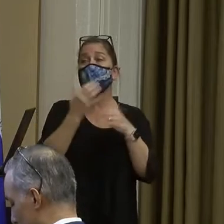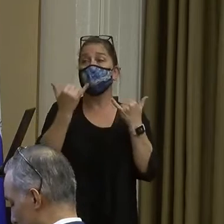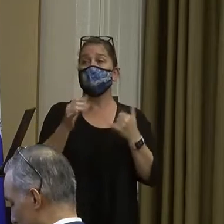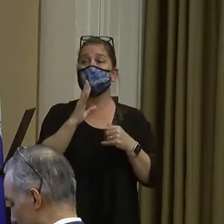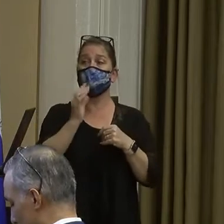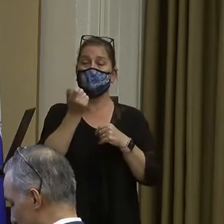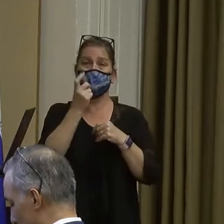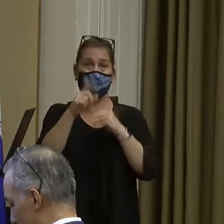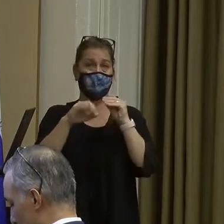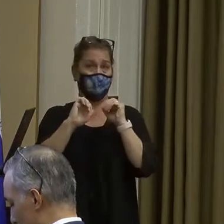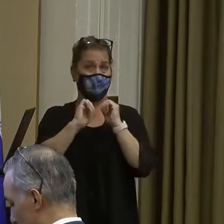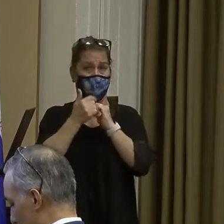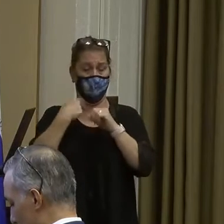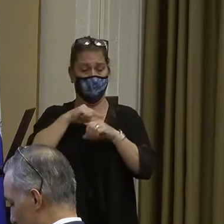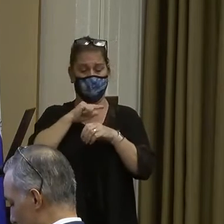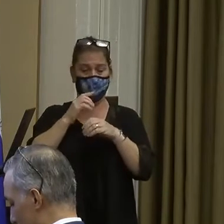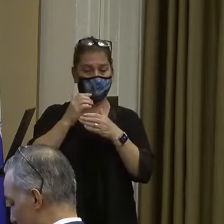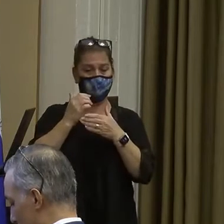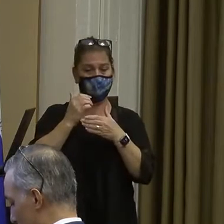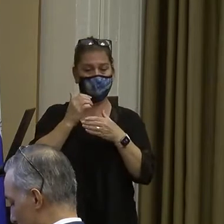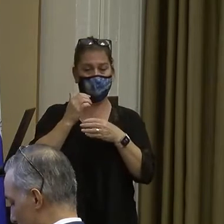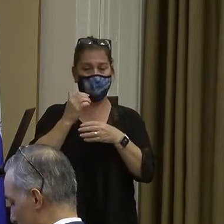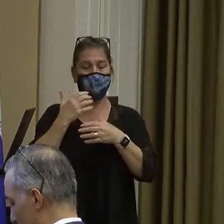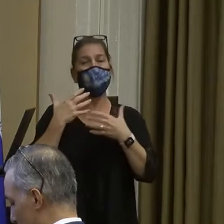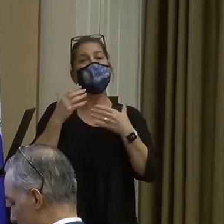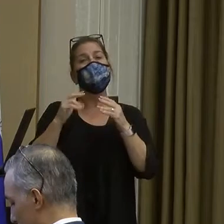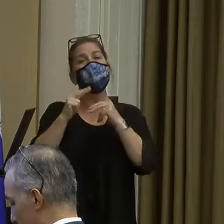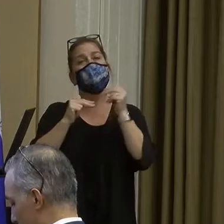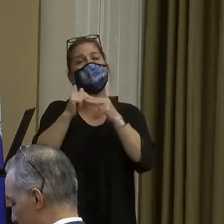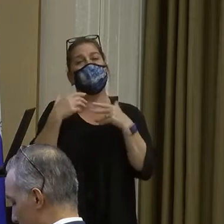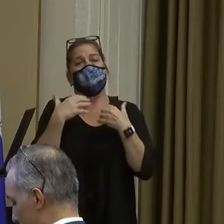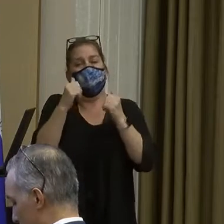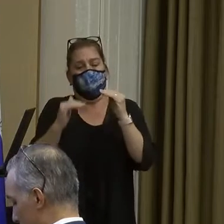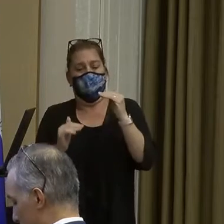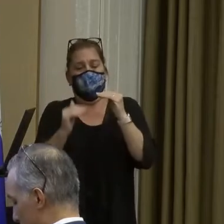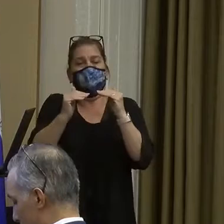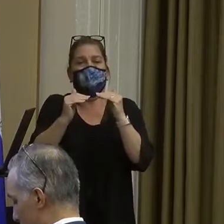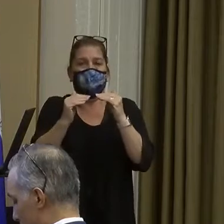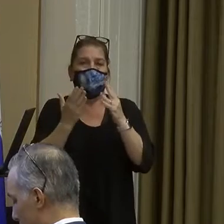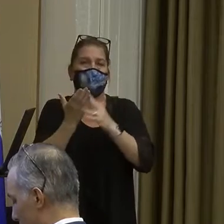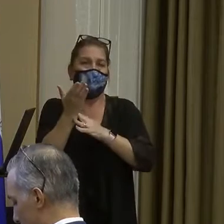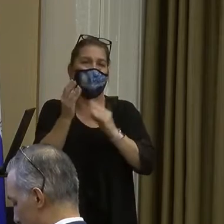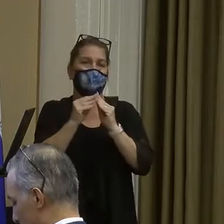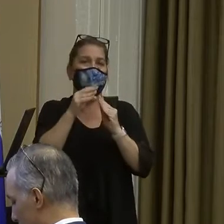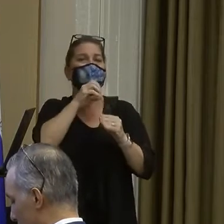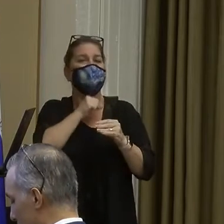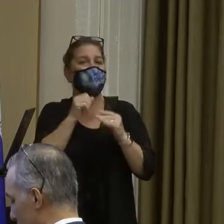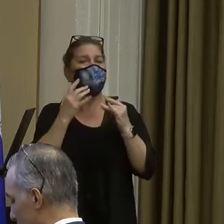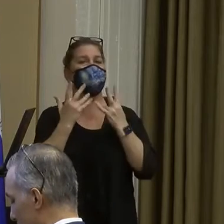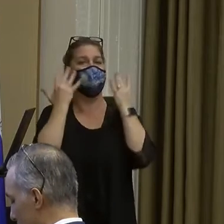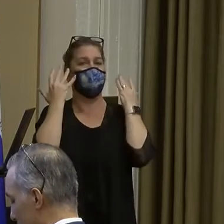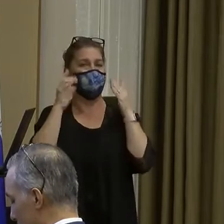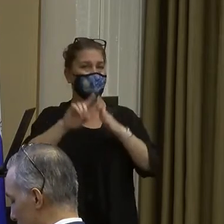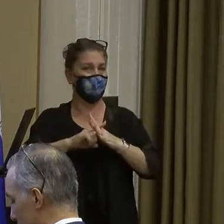I'll talk a bit about how we can build health equity through some emerging age-friendly initiatives.